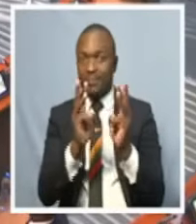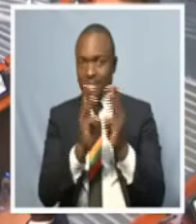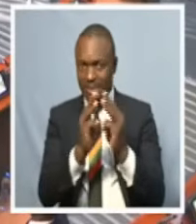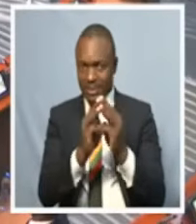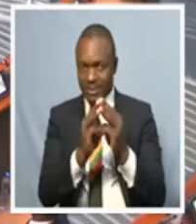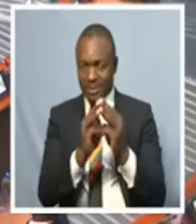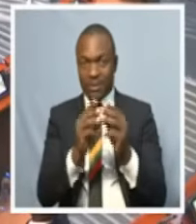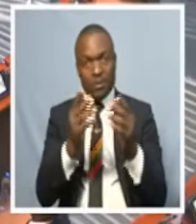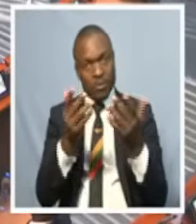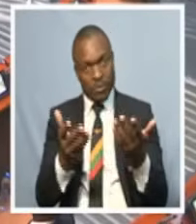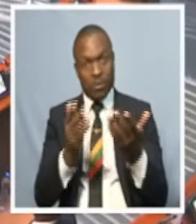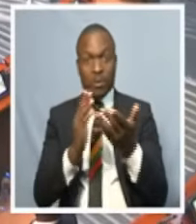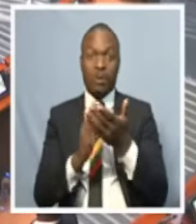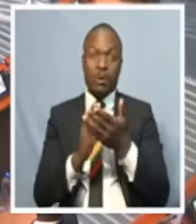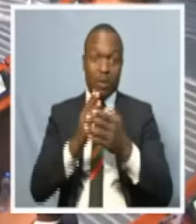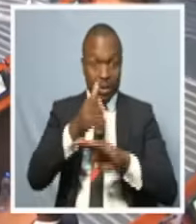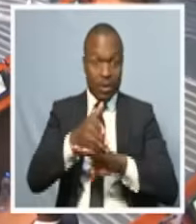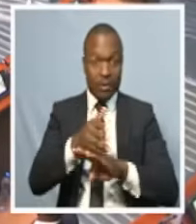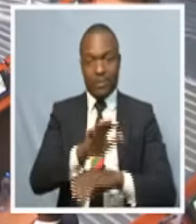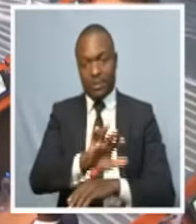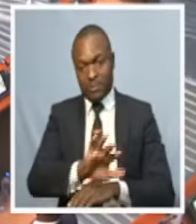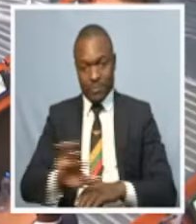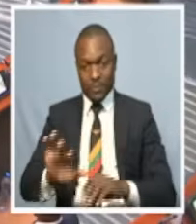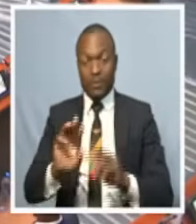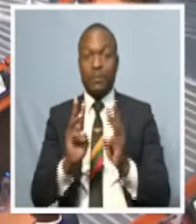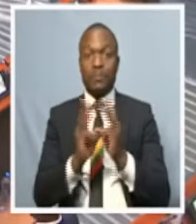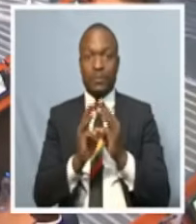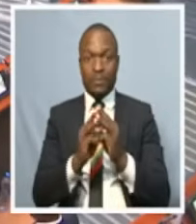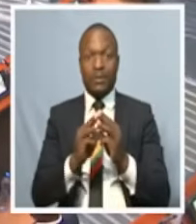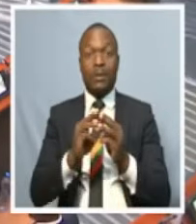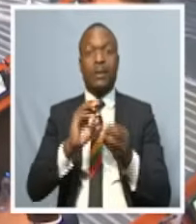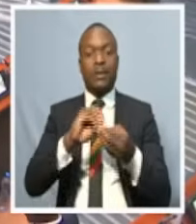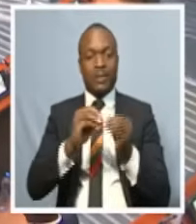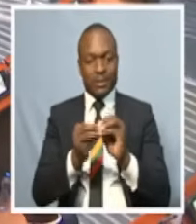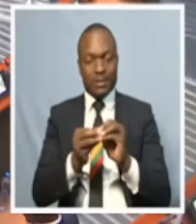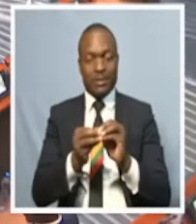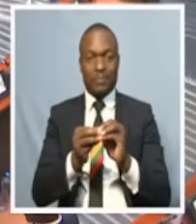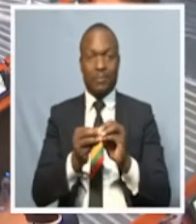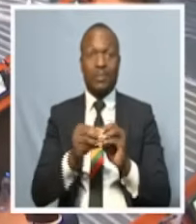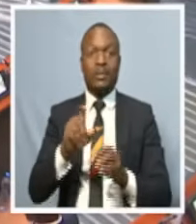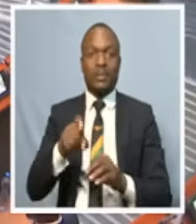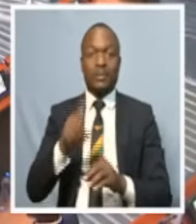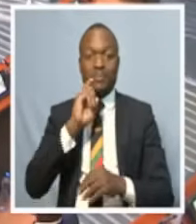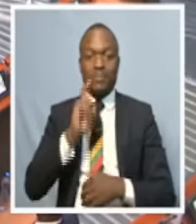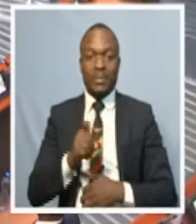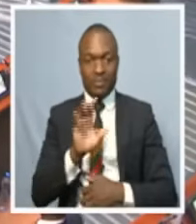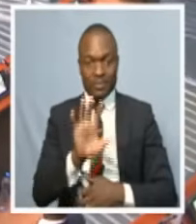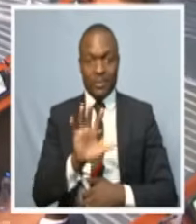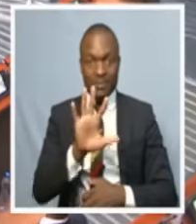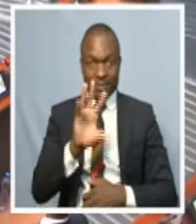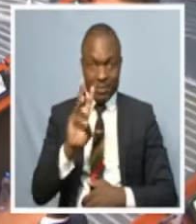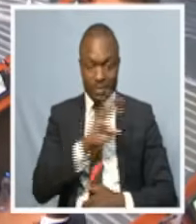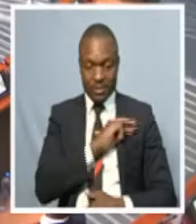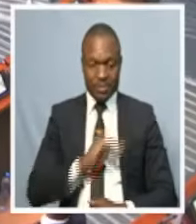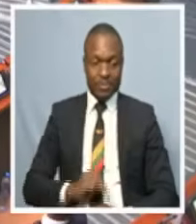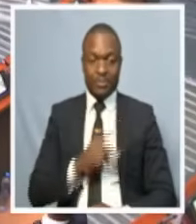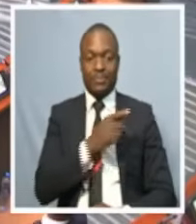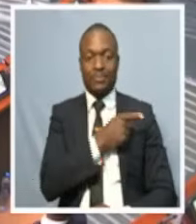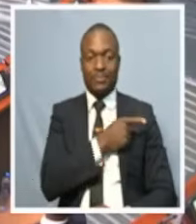indeed after suspension of business. A quorum has to be present for business of the house to